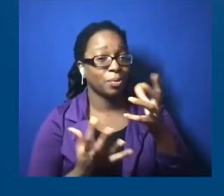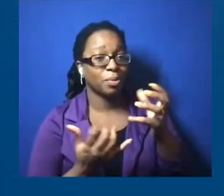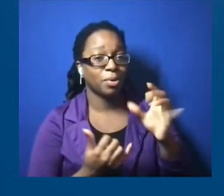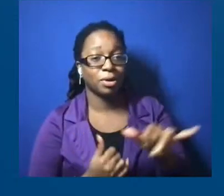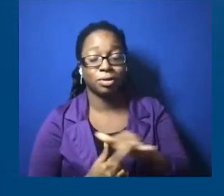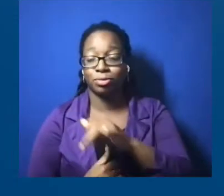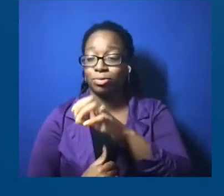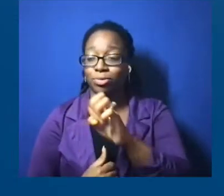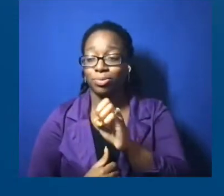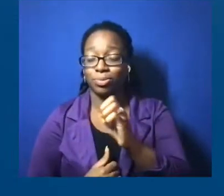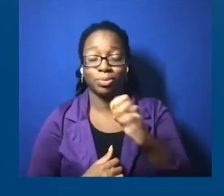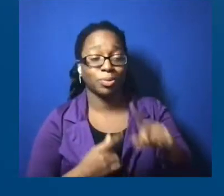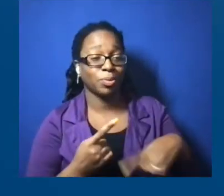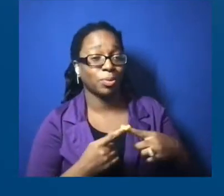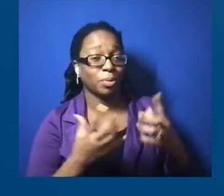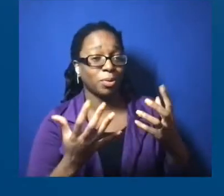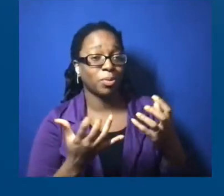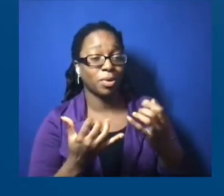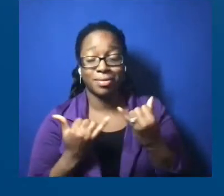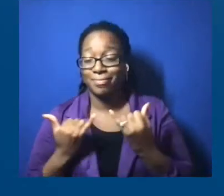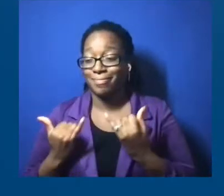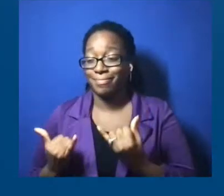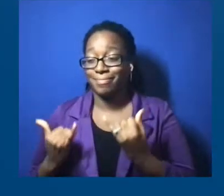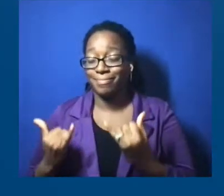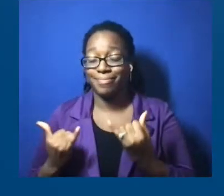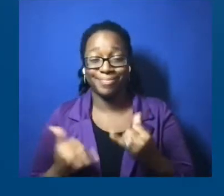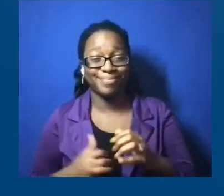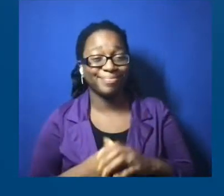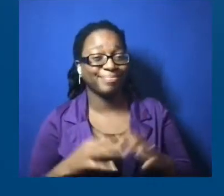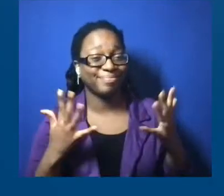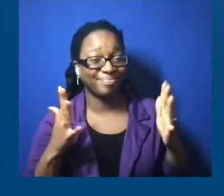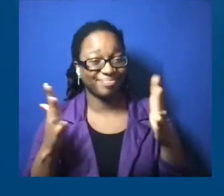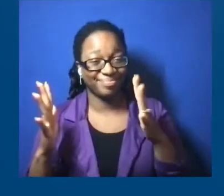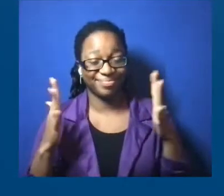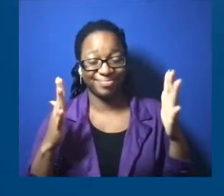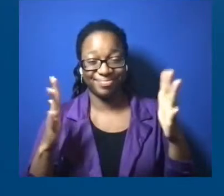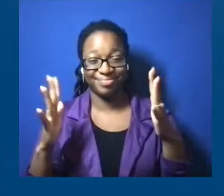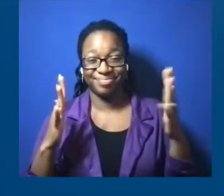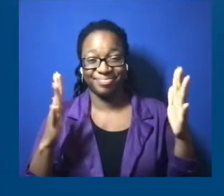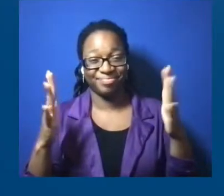want? Joe! When do we want them? Now!